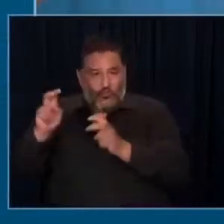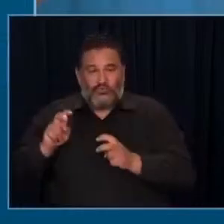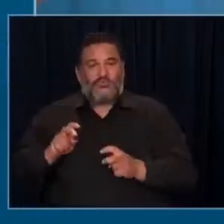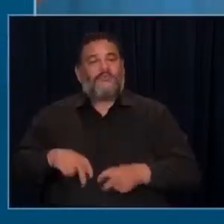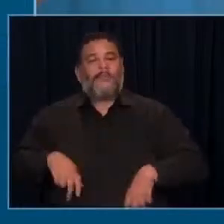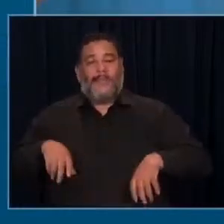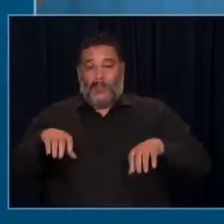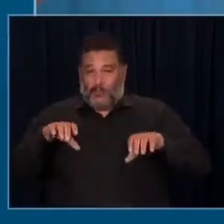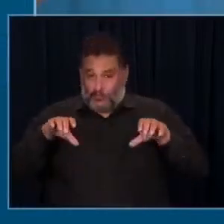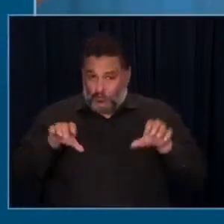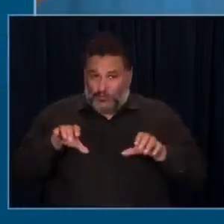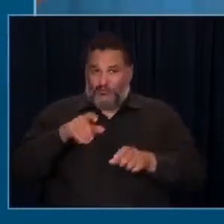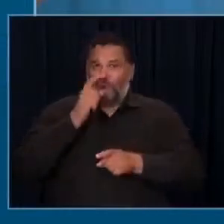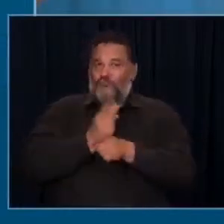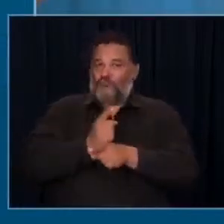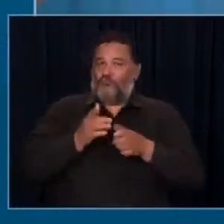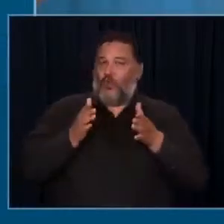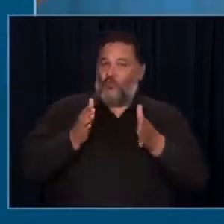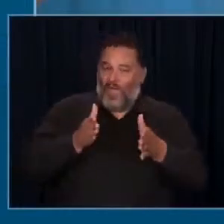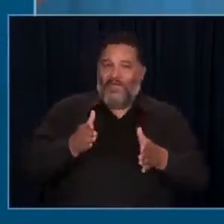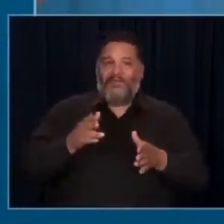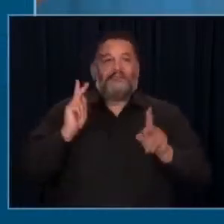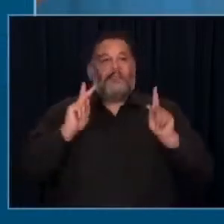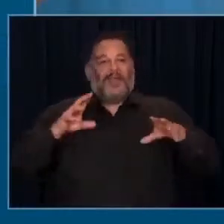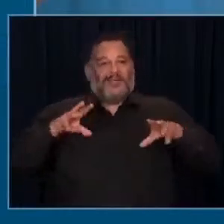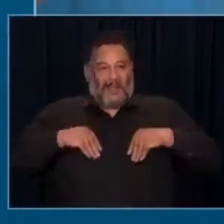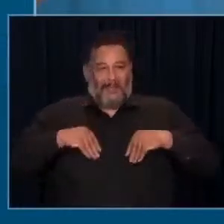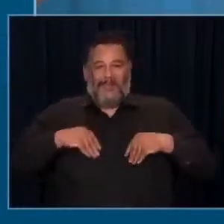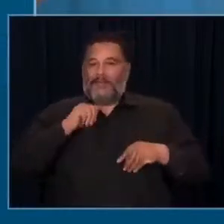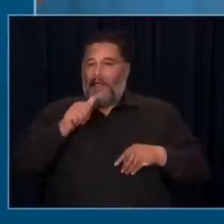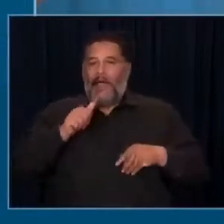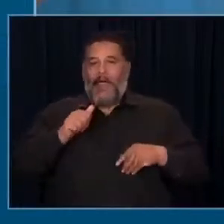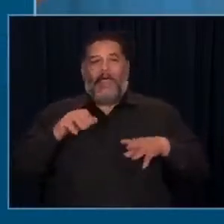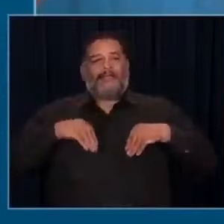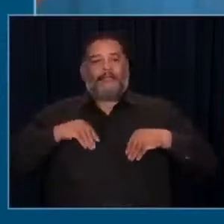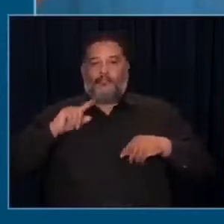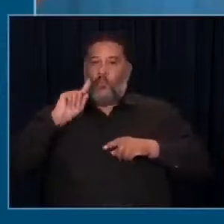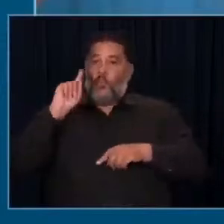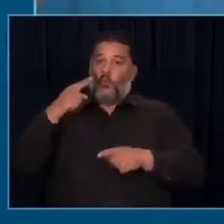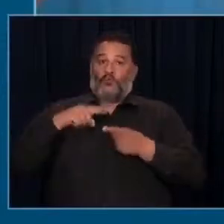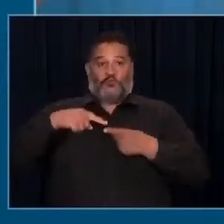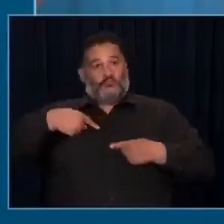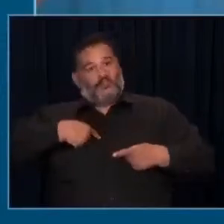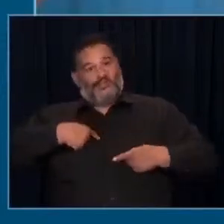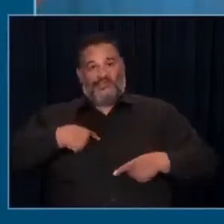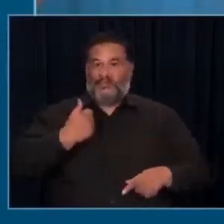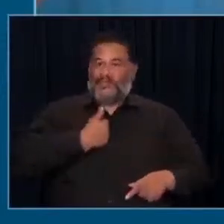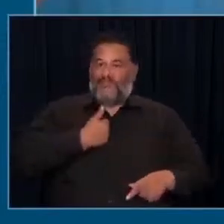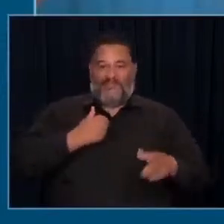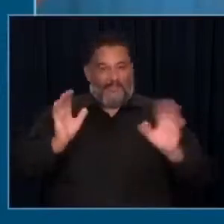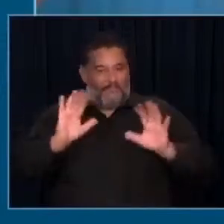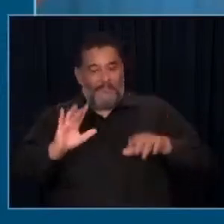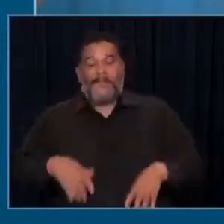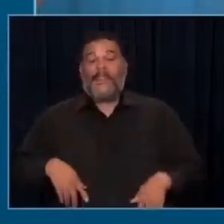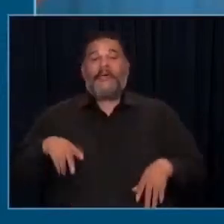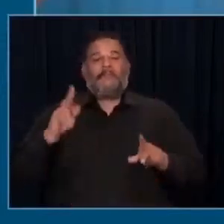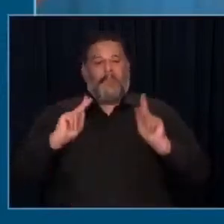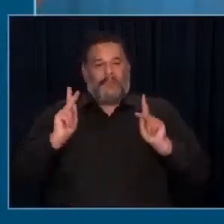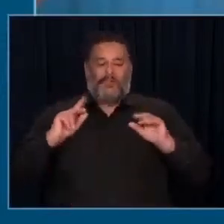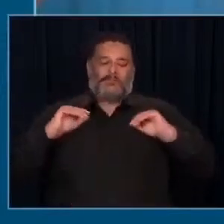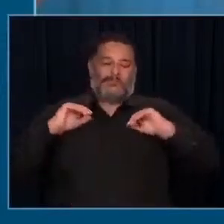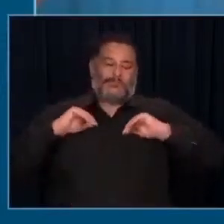that is acceptable to the people, not acceptable to me, myself. This is something that people are